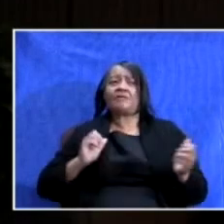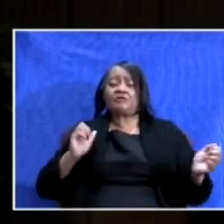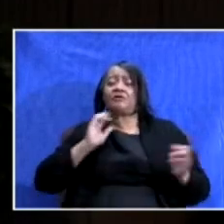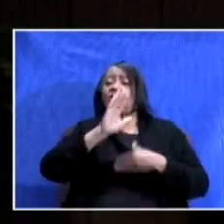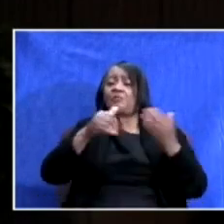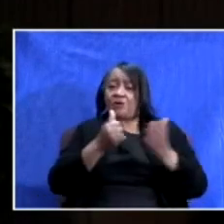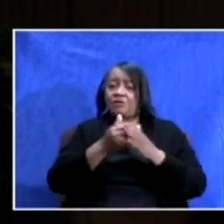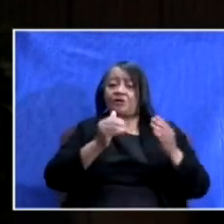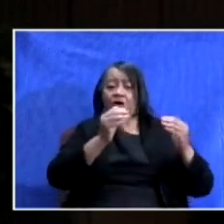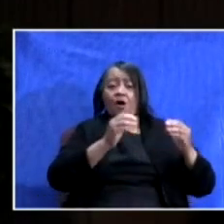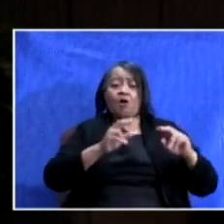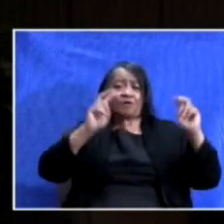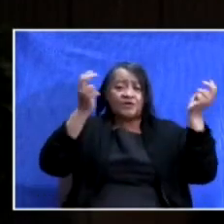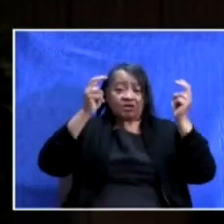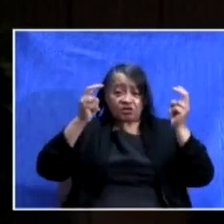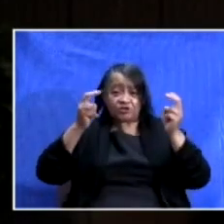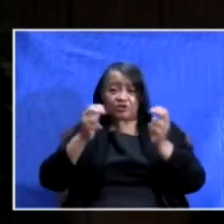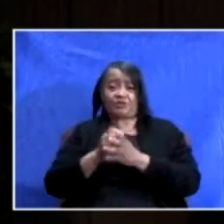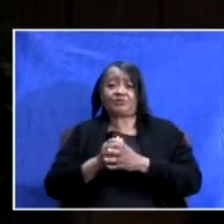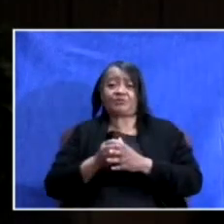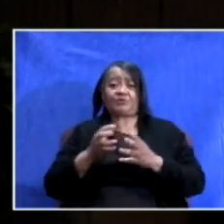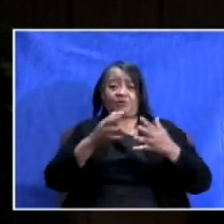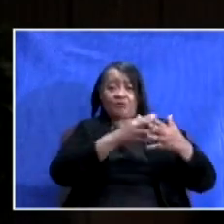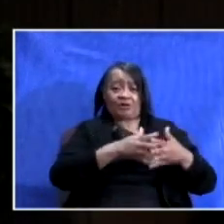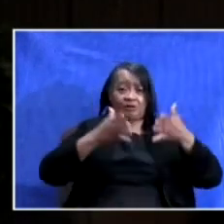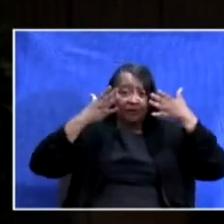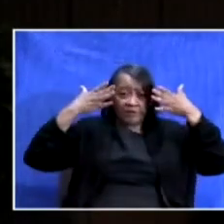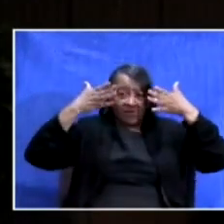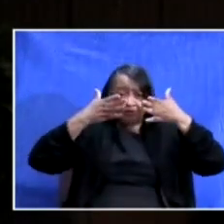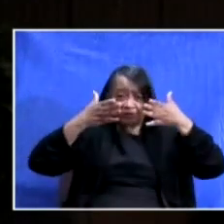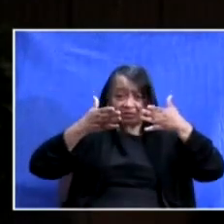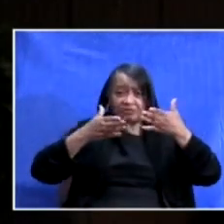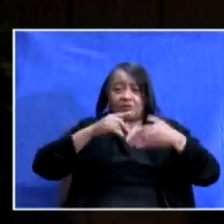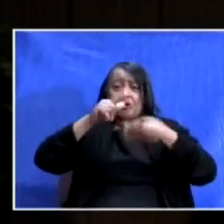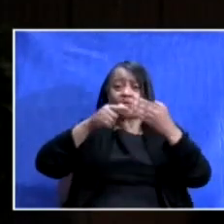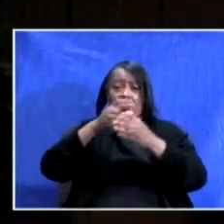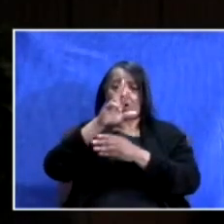all issues in America center around race.